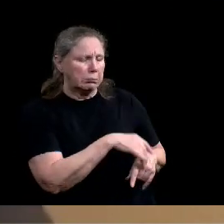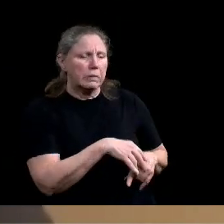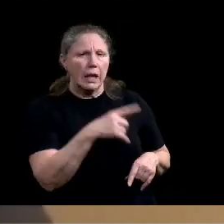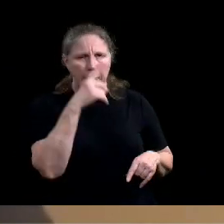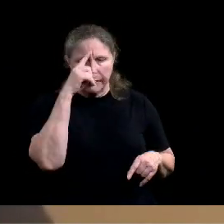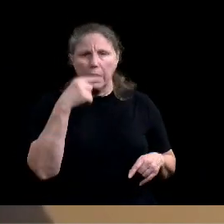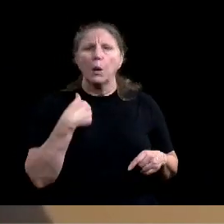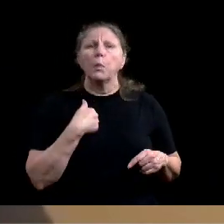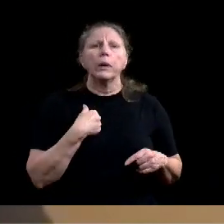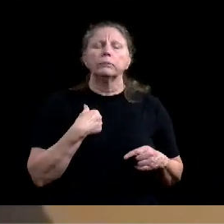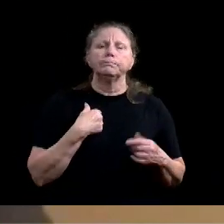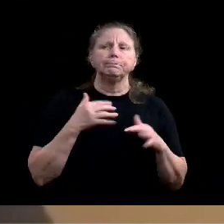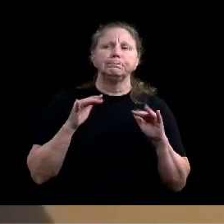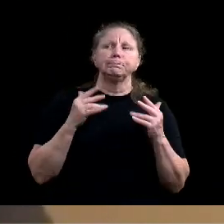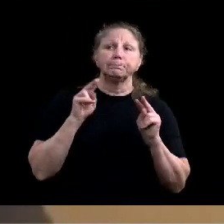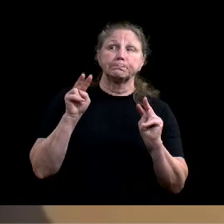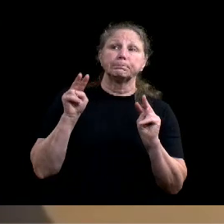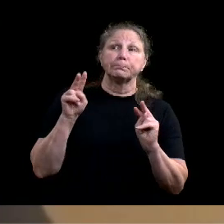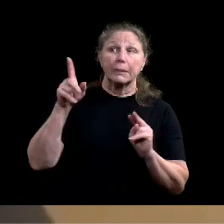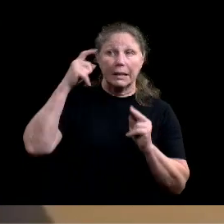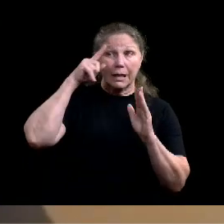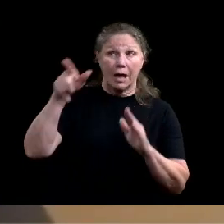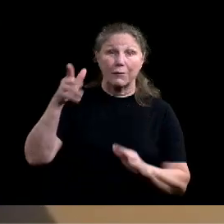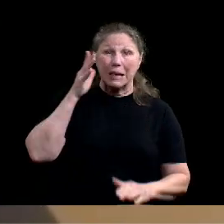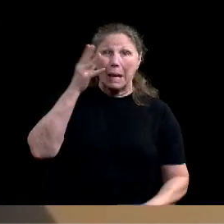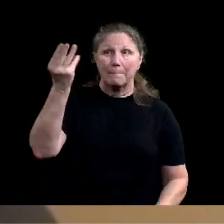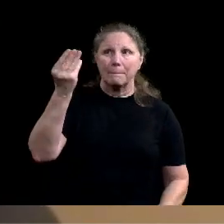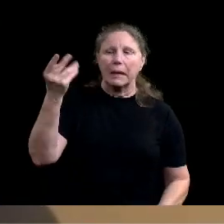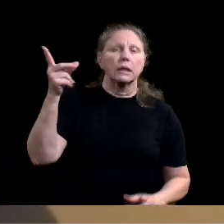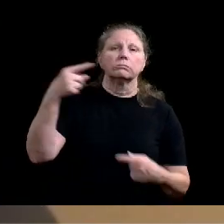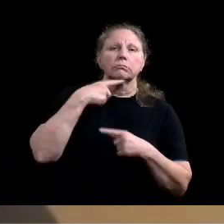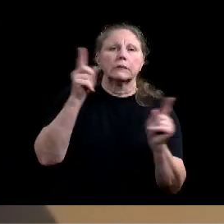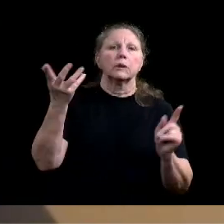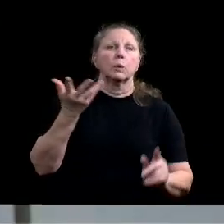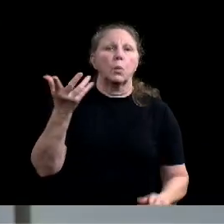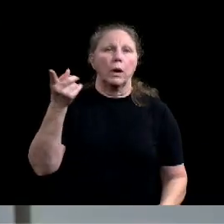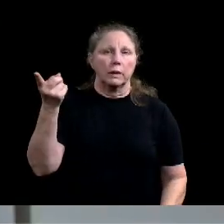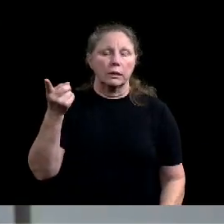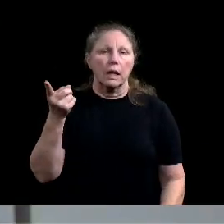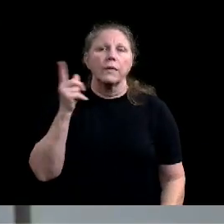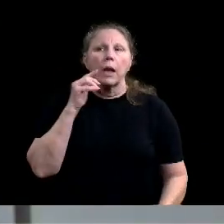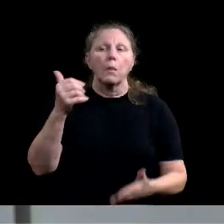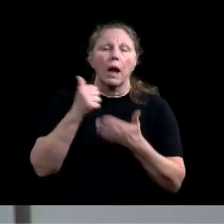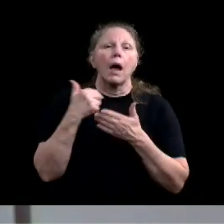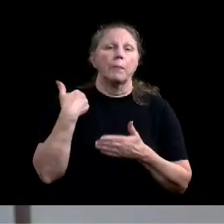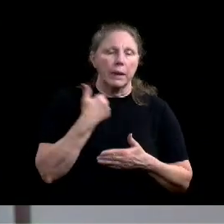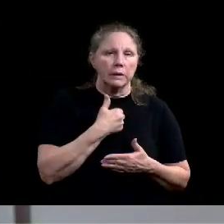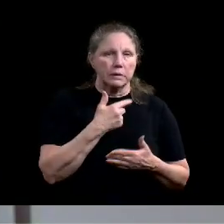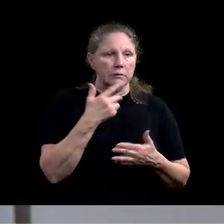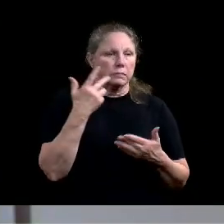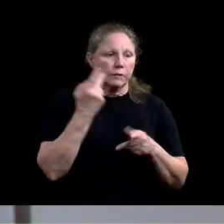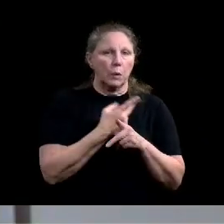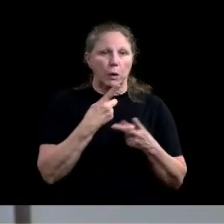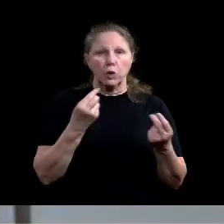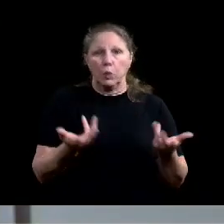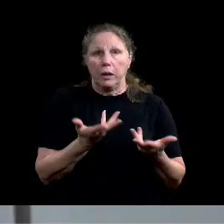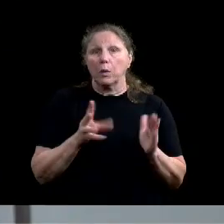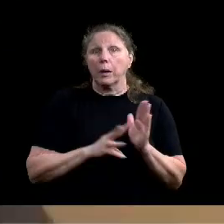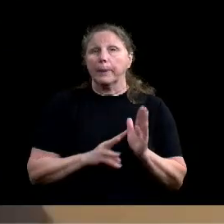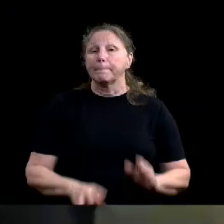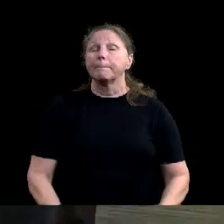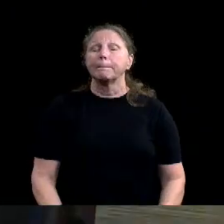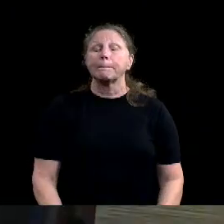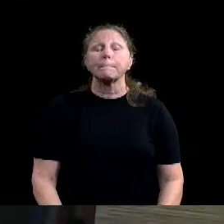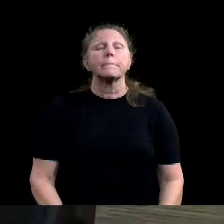Monday. I think that will tell us a lot about how this is going to go. Right. Next question is from Drake Lawson at